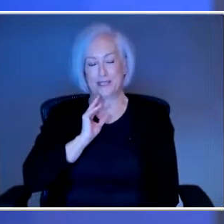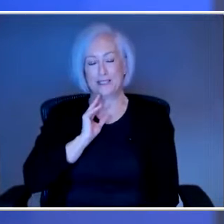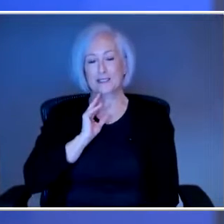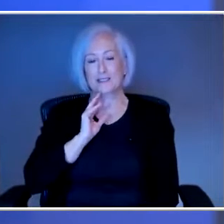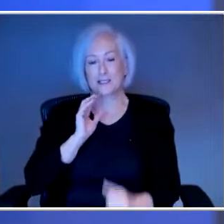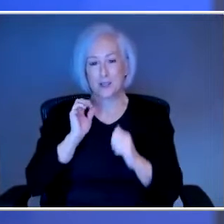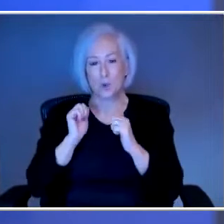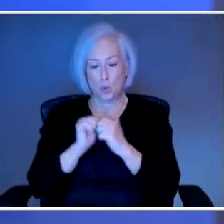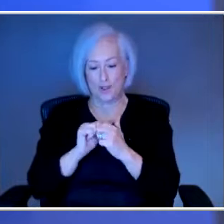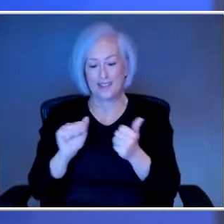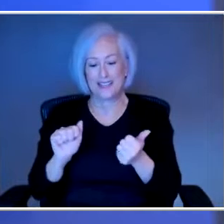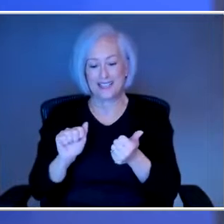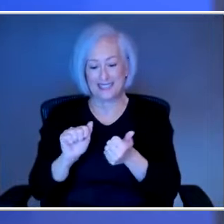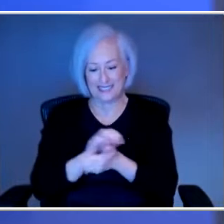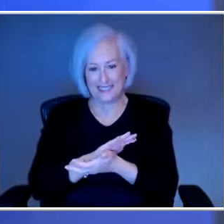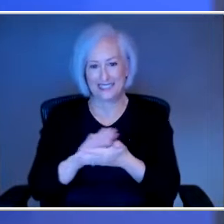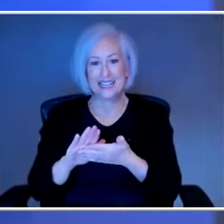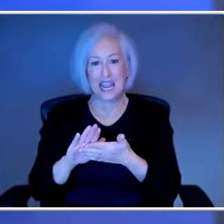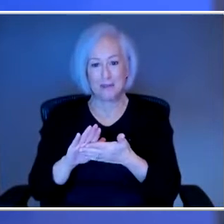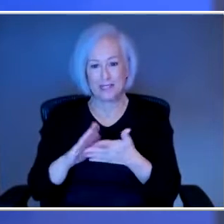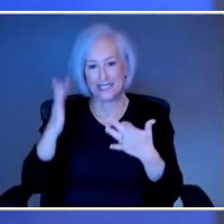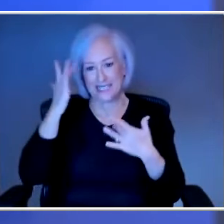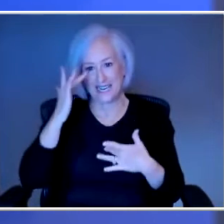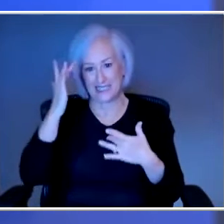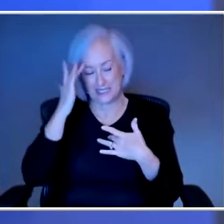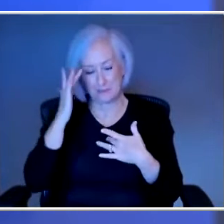damage symptoms, and also with